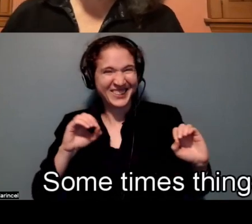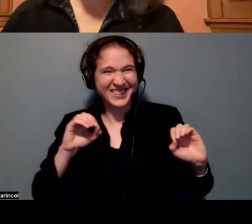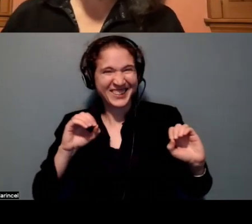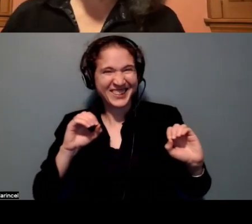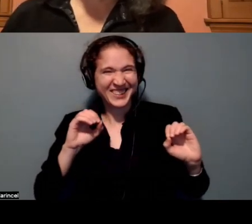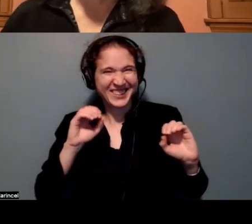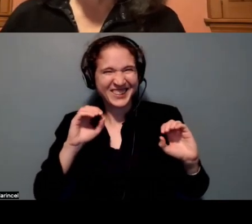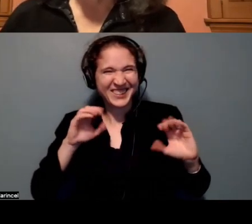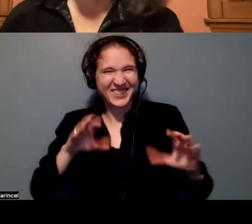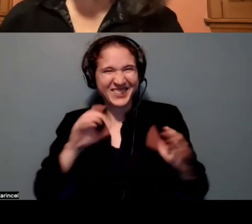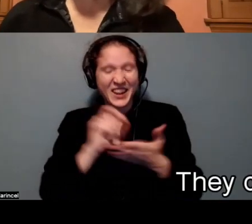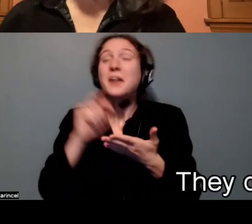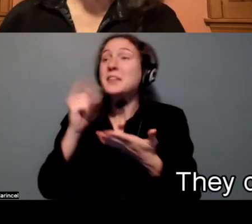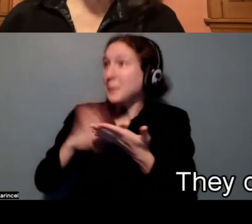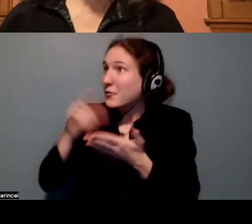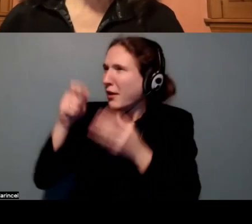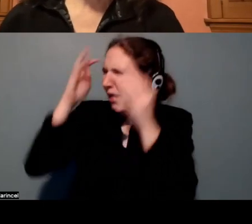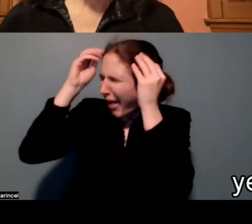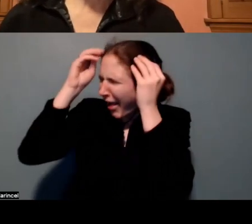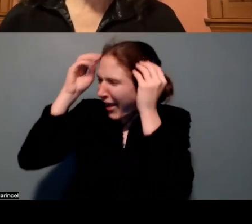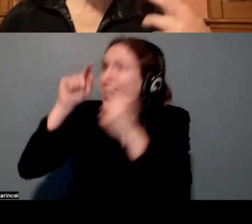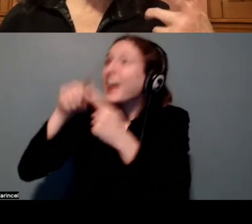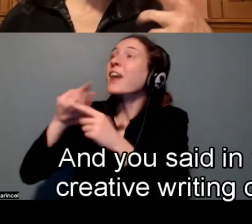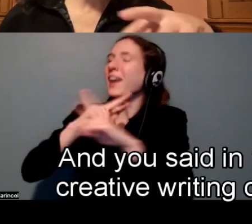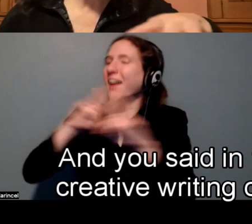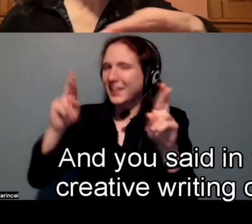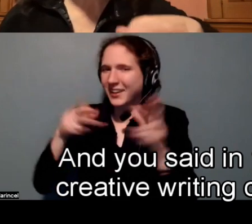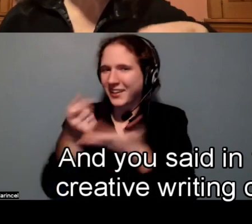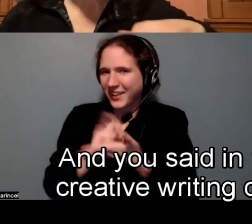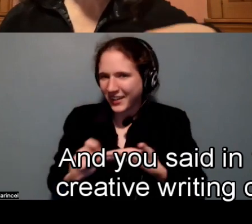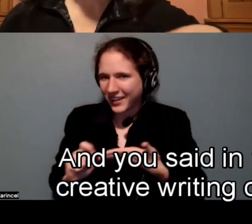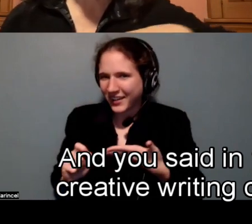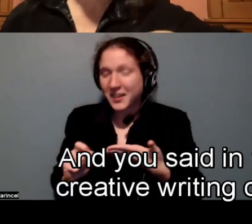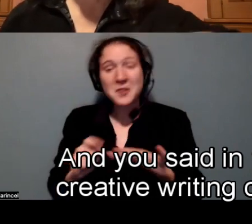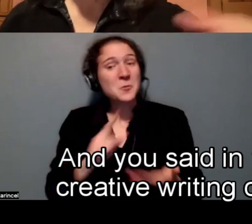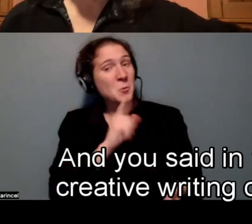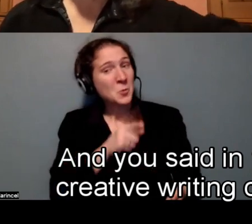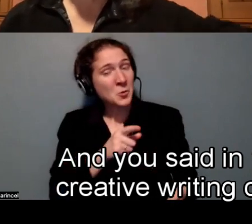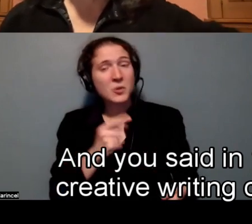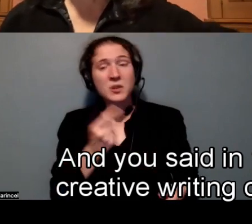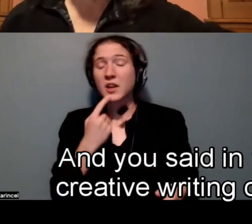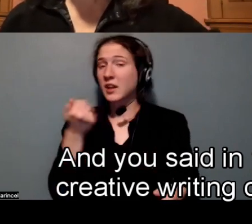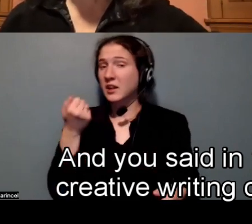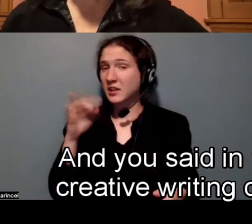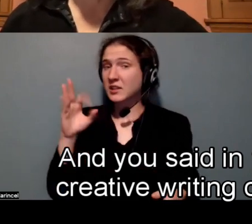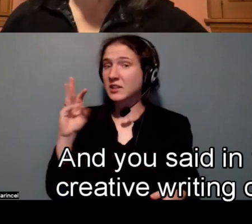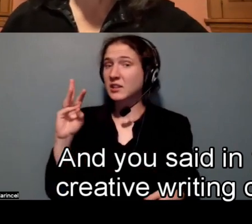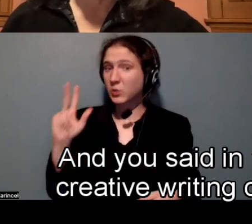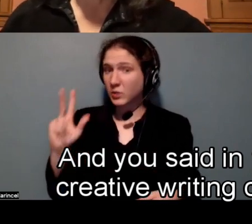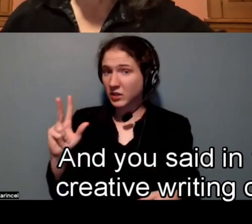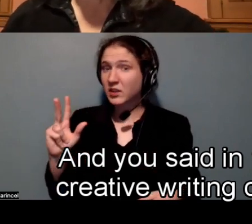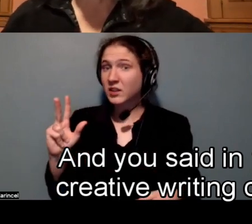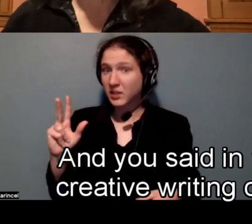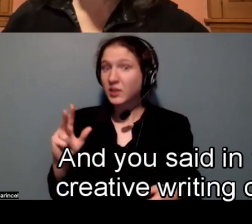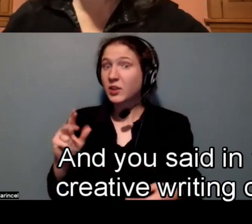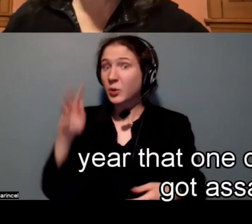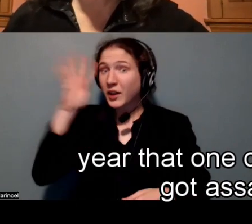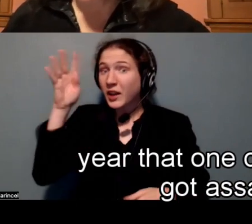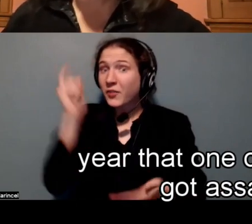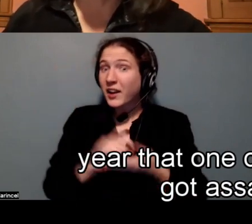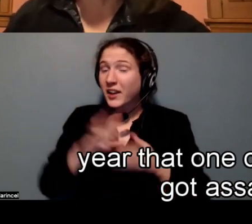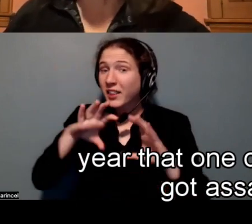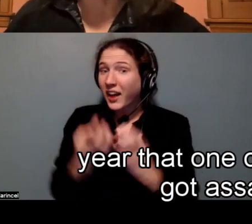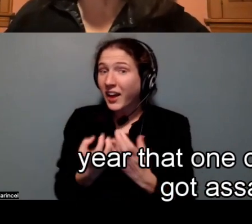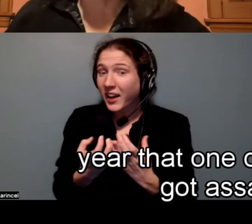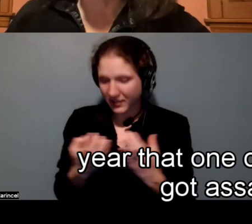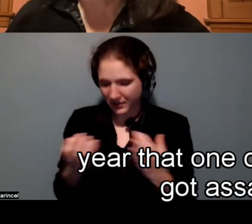have to percolate. They do, yeah. And you said in 63, you had this creative writing class. Well, Yes. that's the year